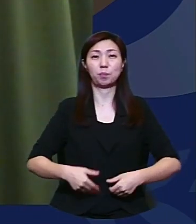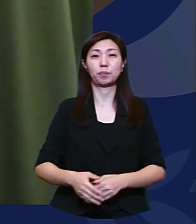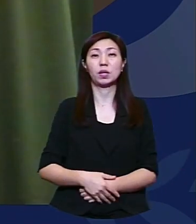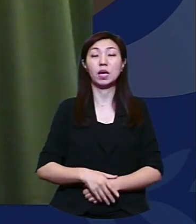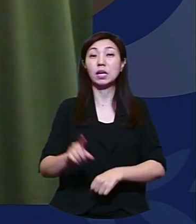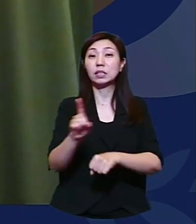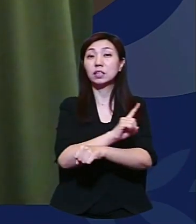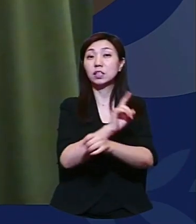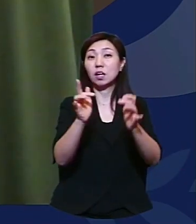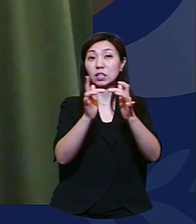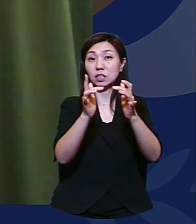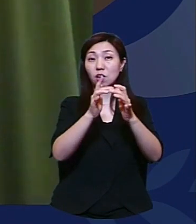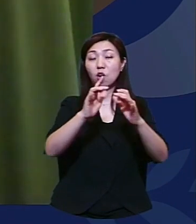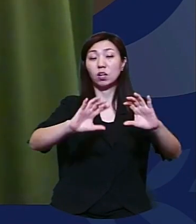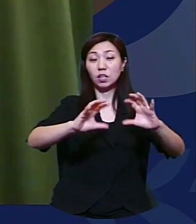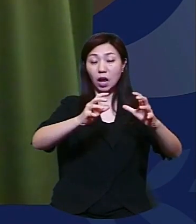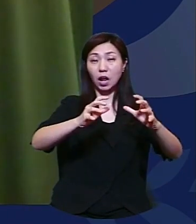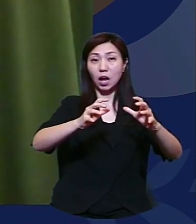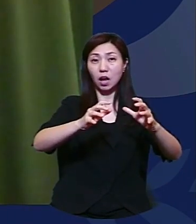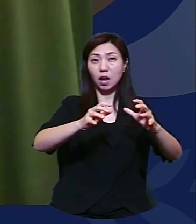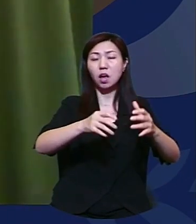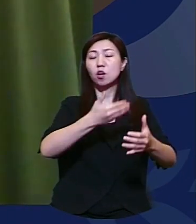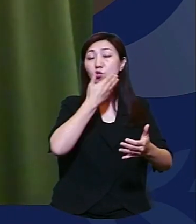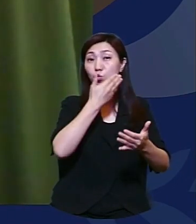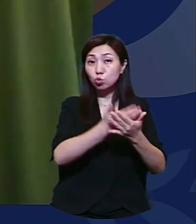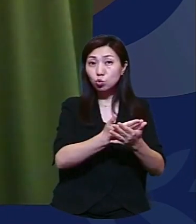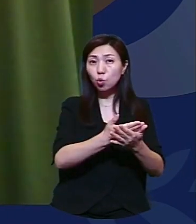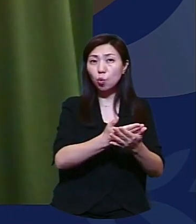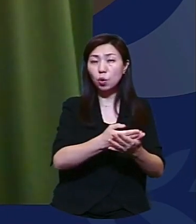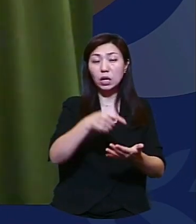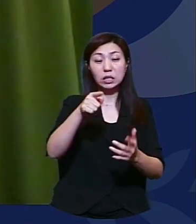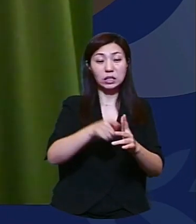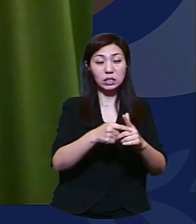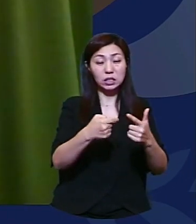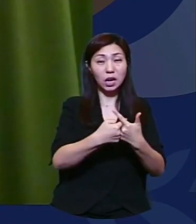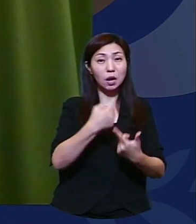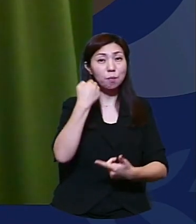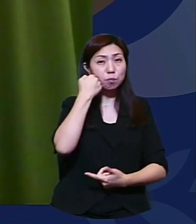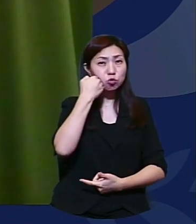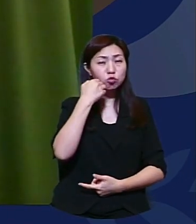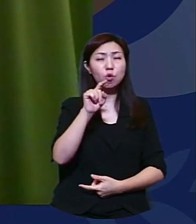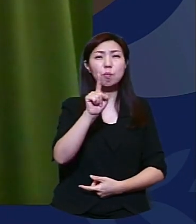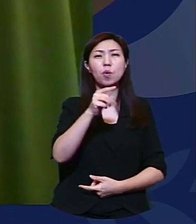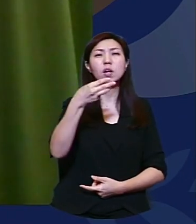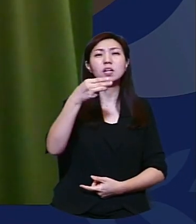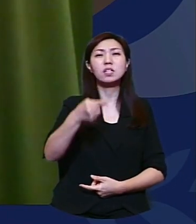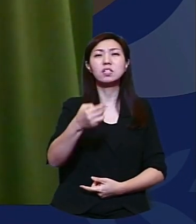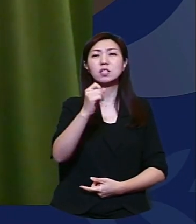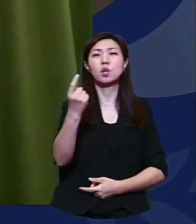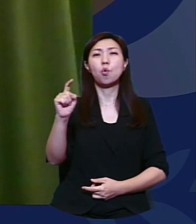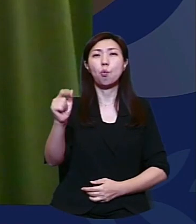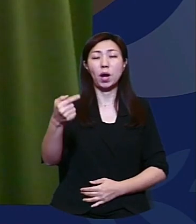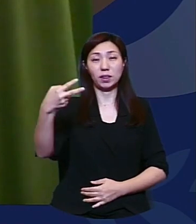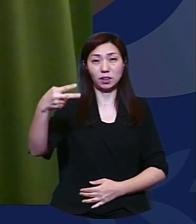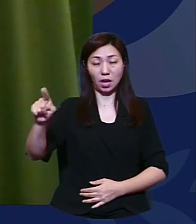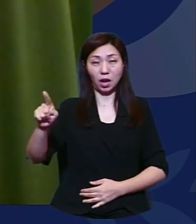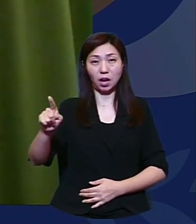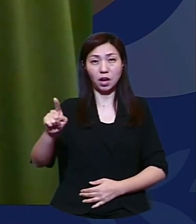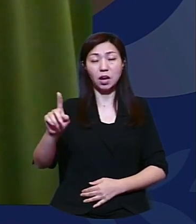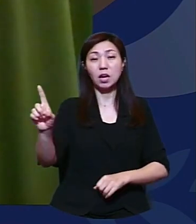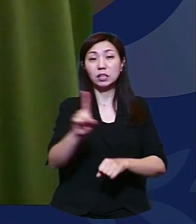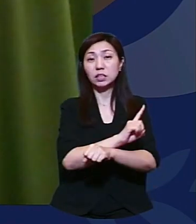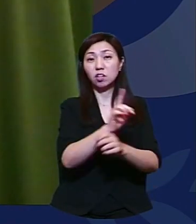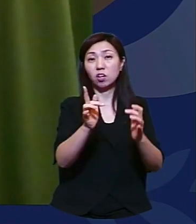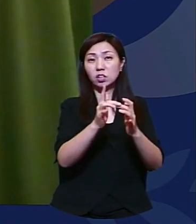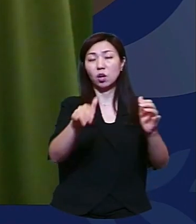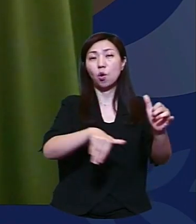top level support and political will. And in doing the early digital ecosystem country assessments, it